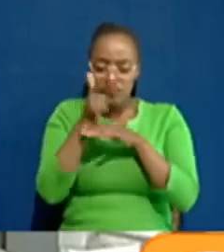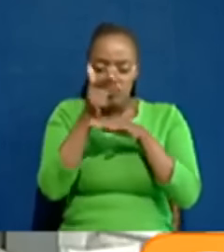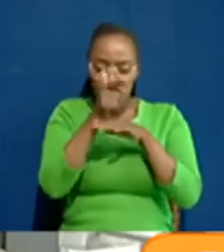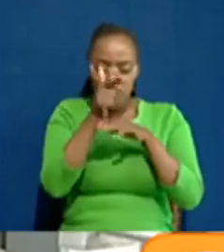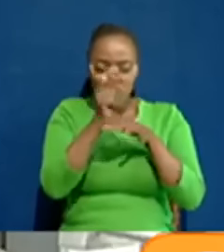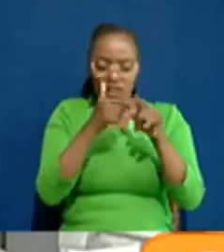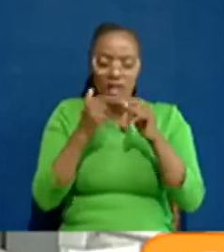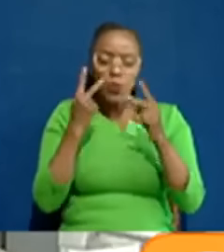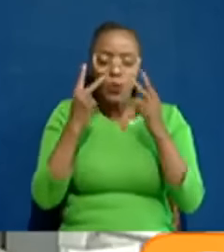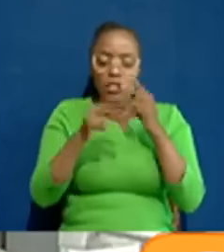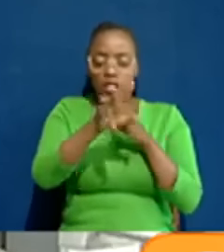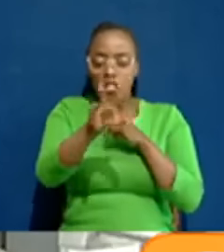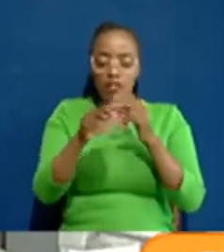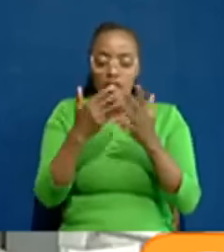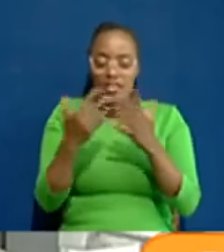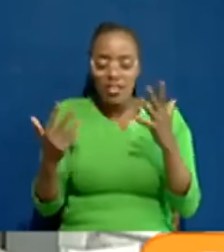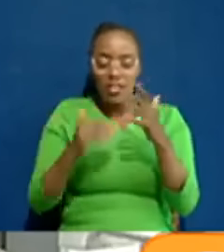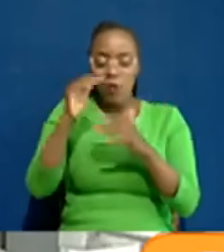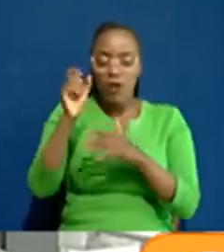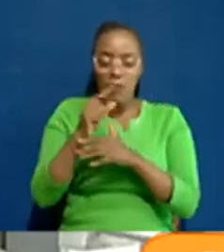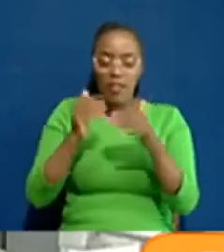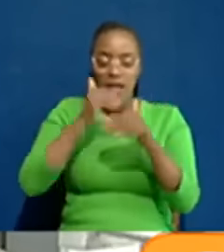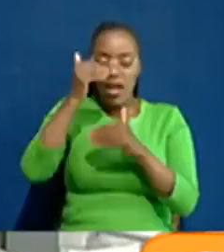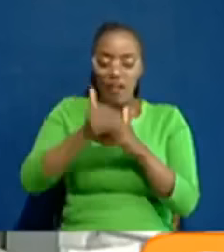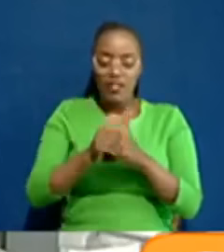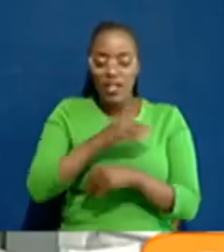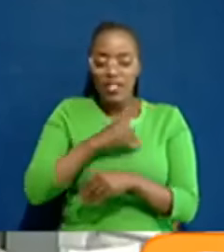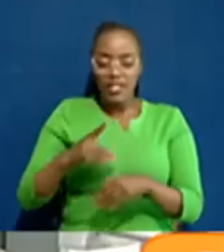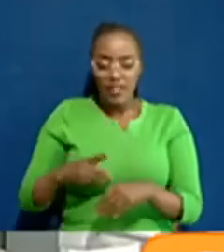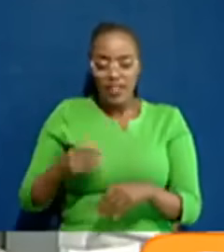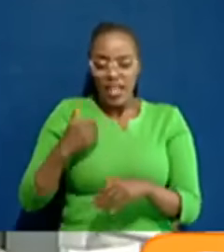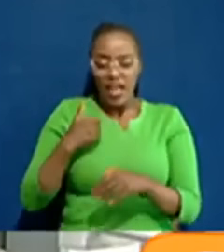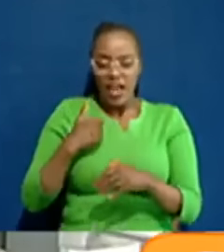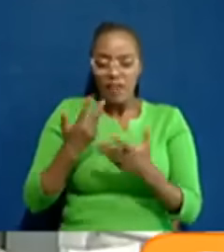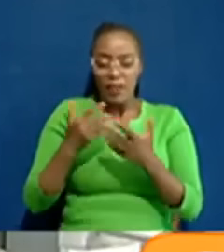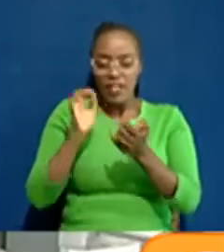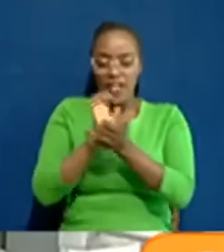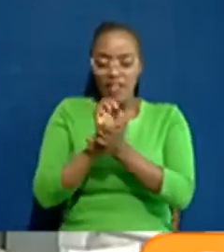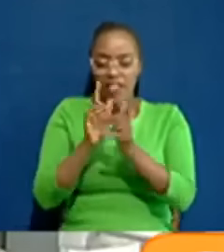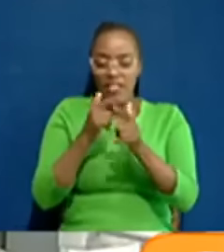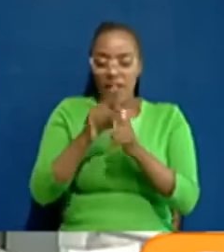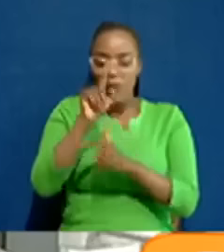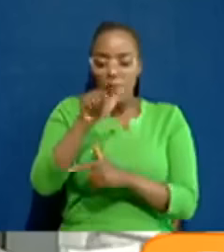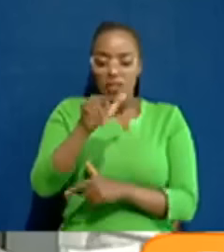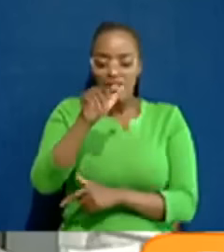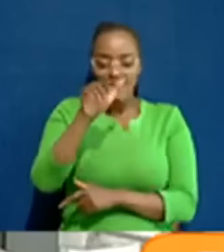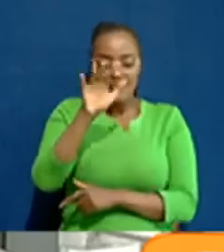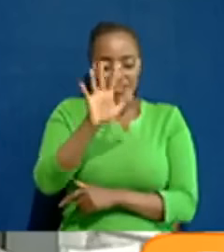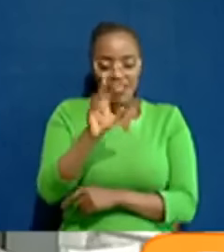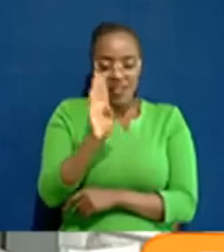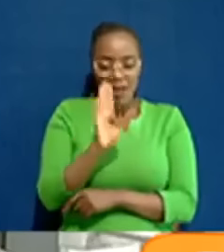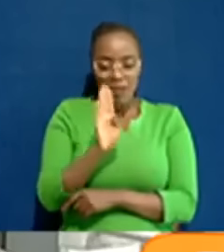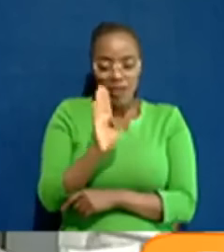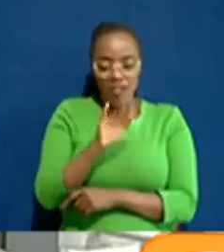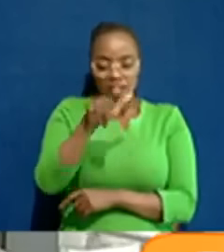of unknown items a month after their son David was arrested in connection with a theft of 1.5 billion shillings at a